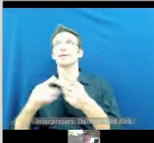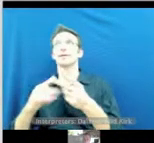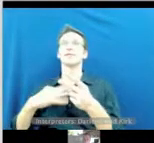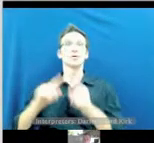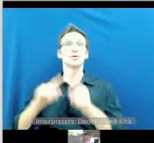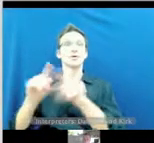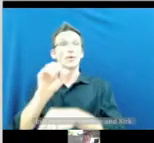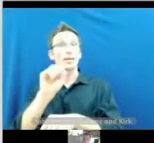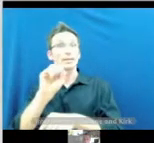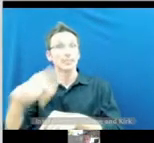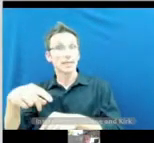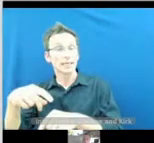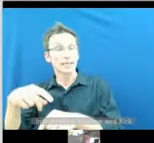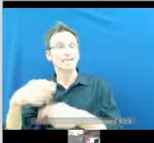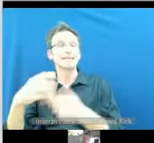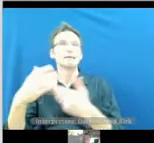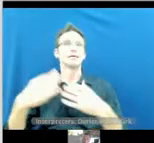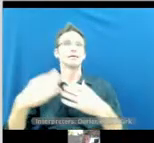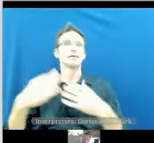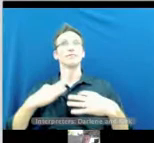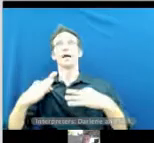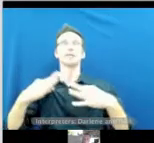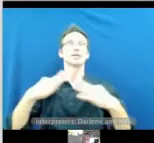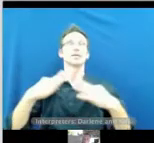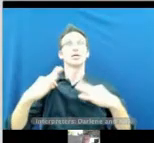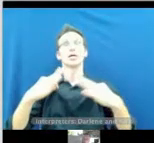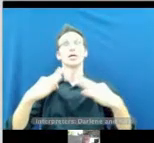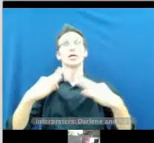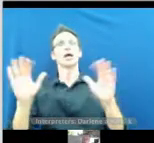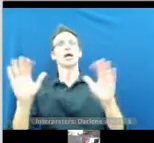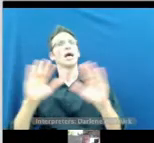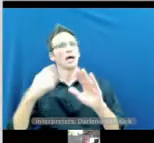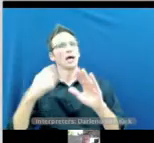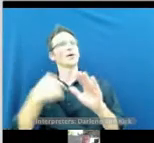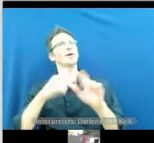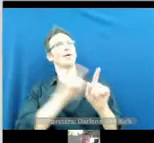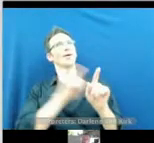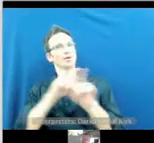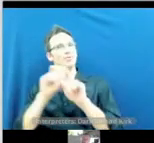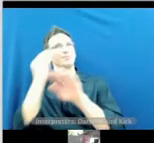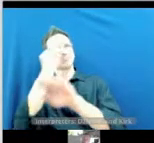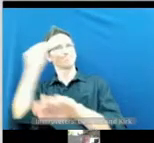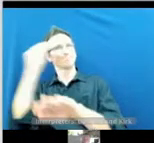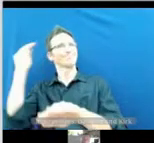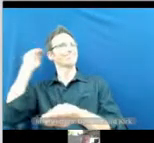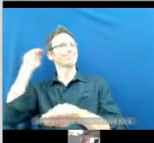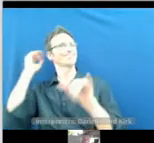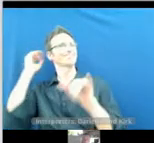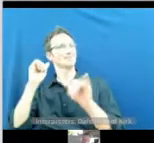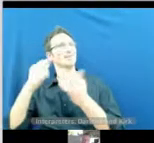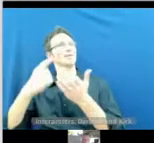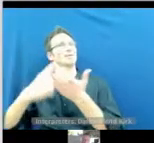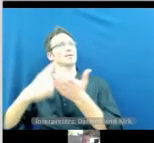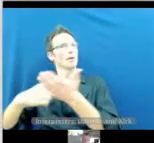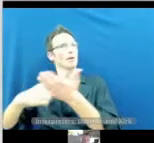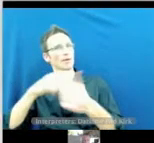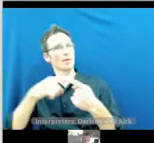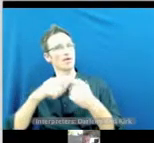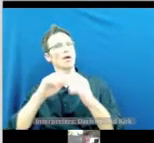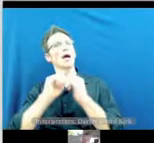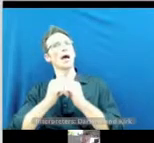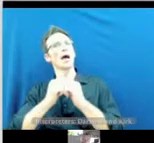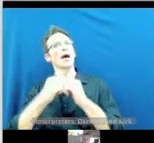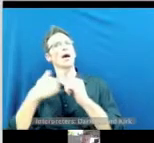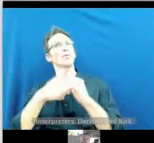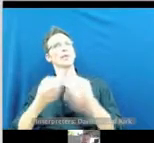So since that's the case, we need to think about always having the conversation about it being